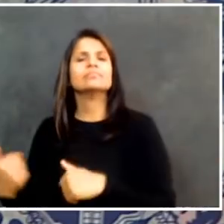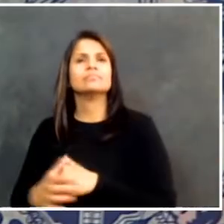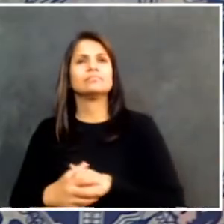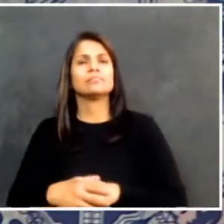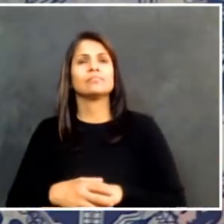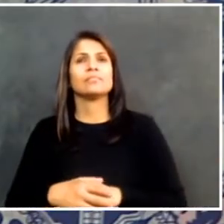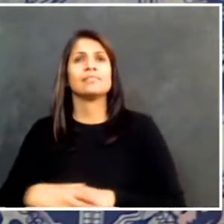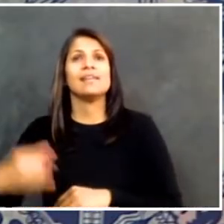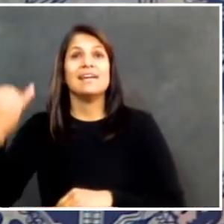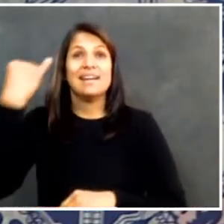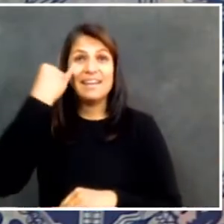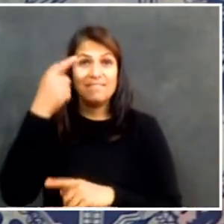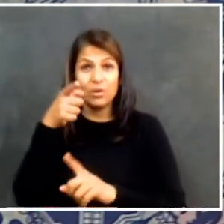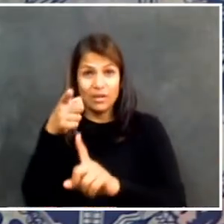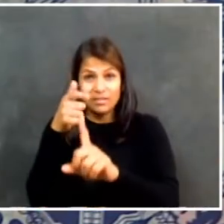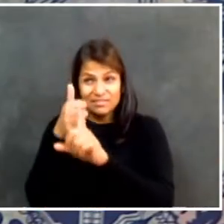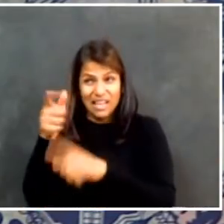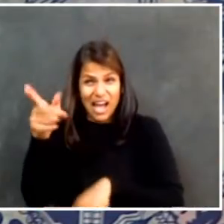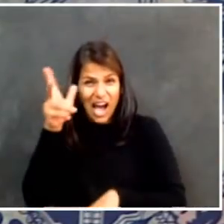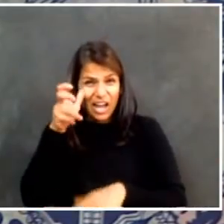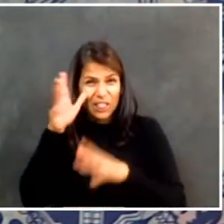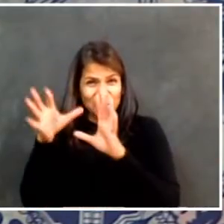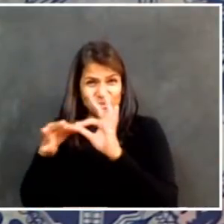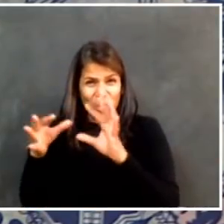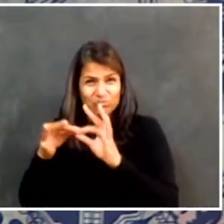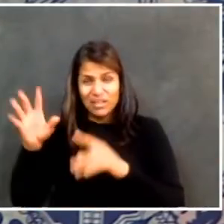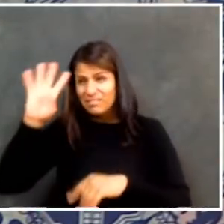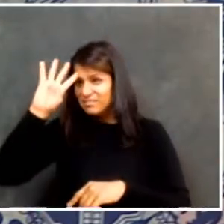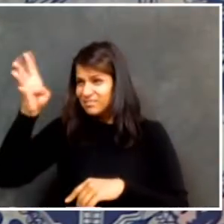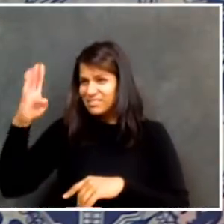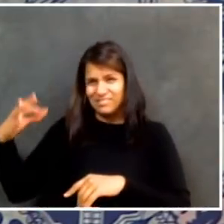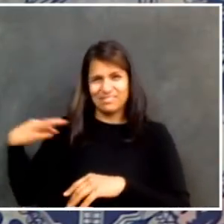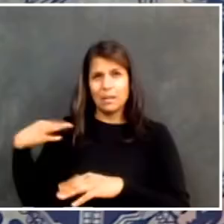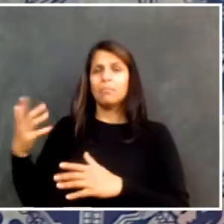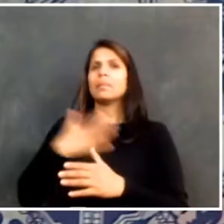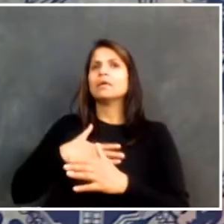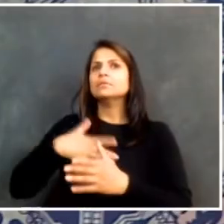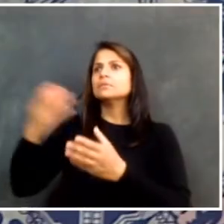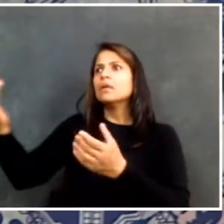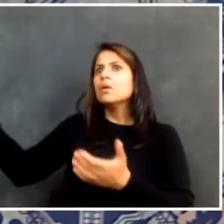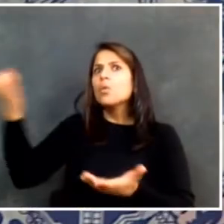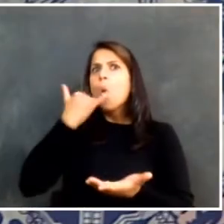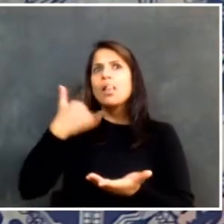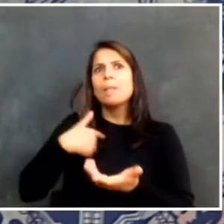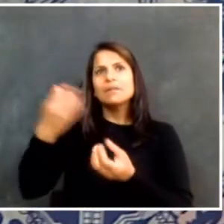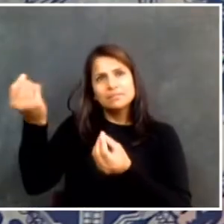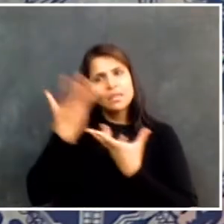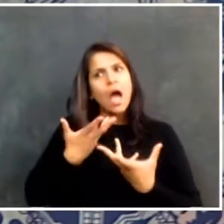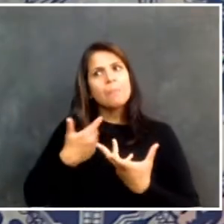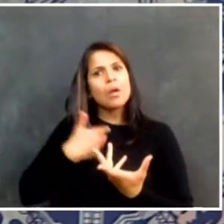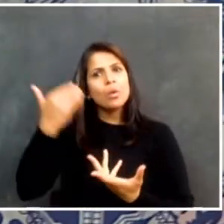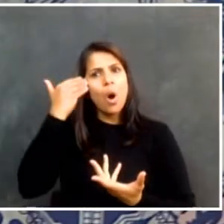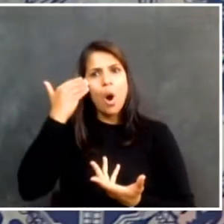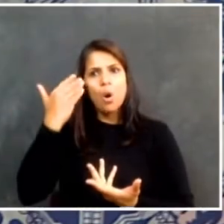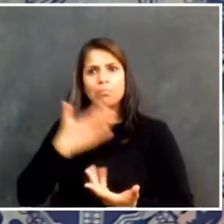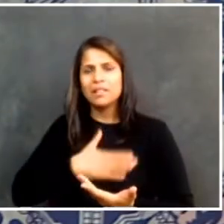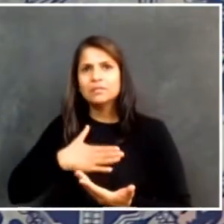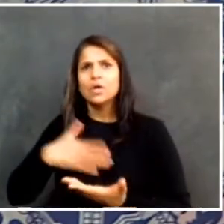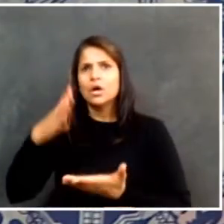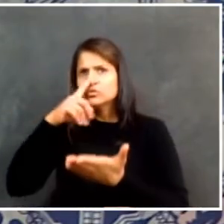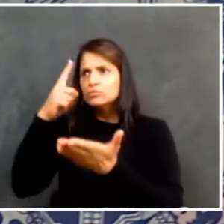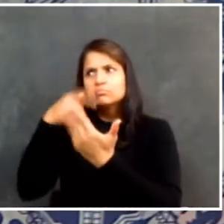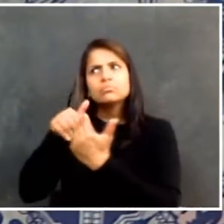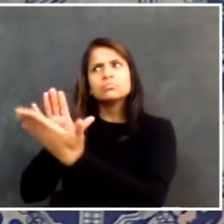of a healthcare worker being turned away. We still need healthcare workers and remember, not just for front line, but we're trying to